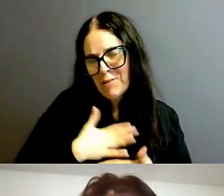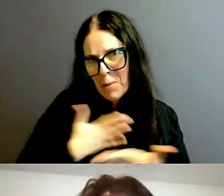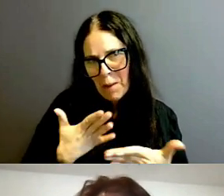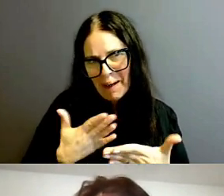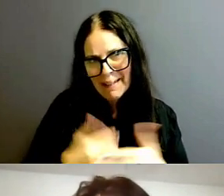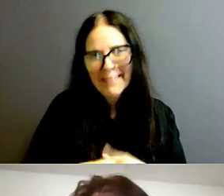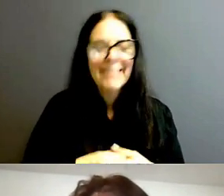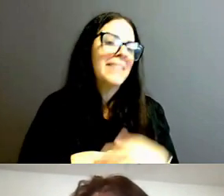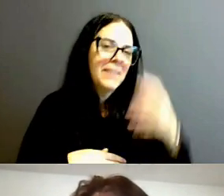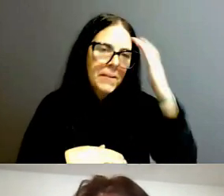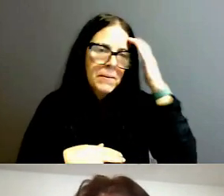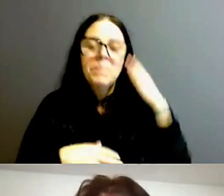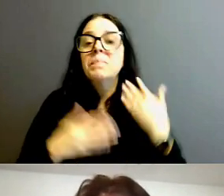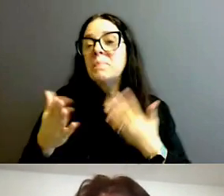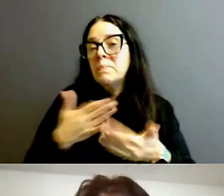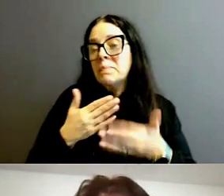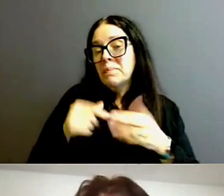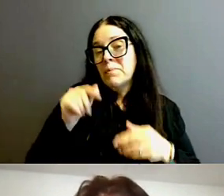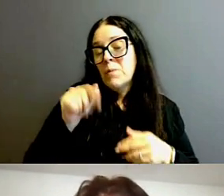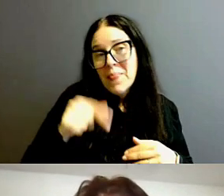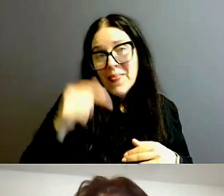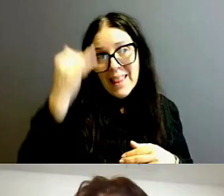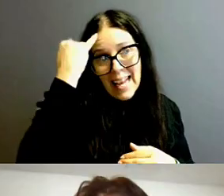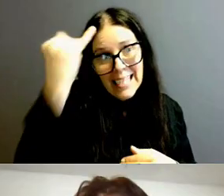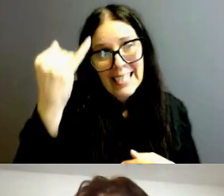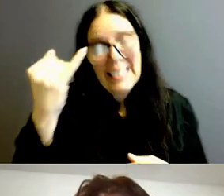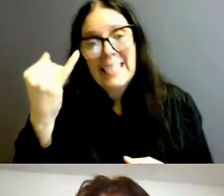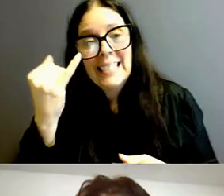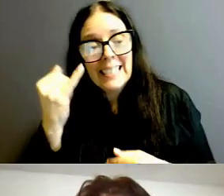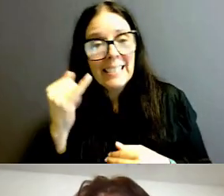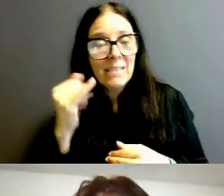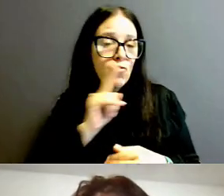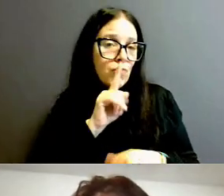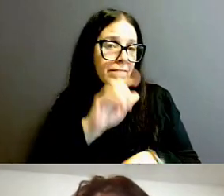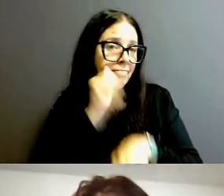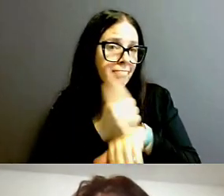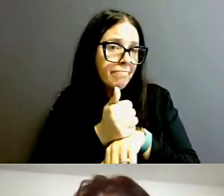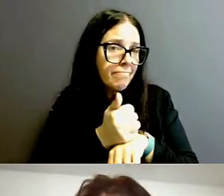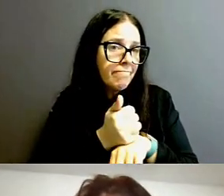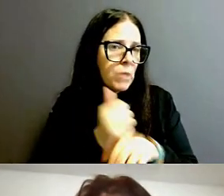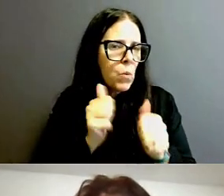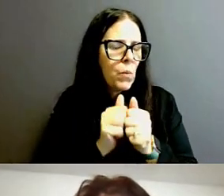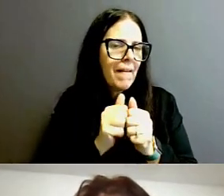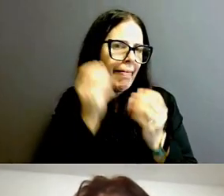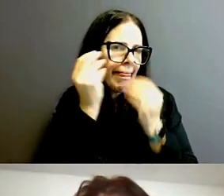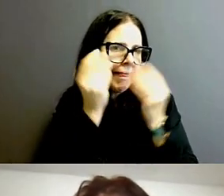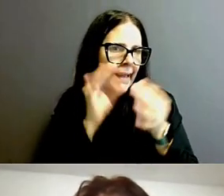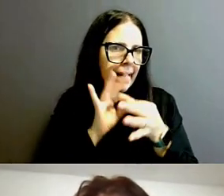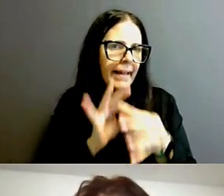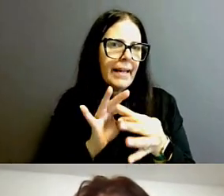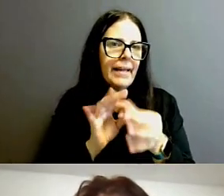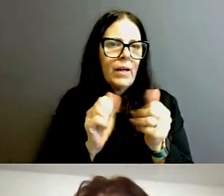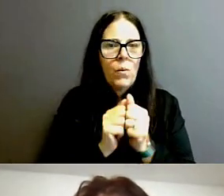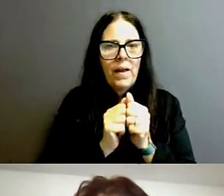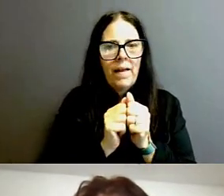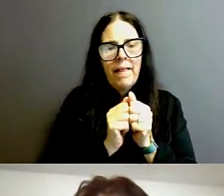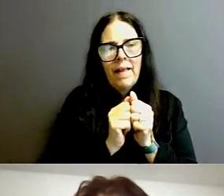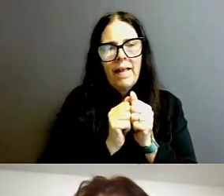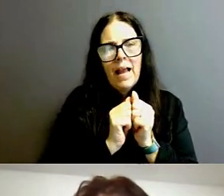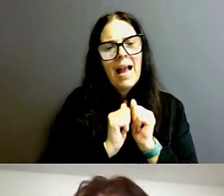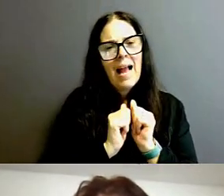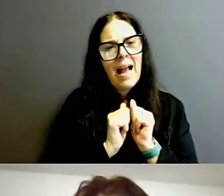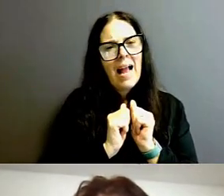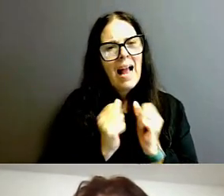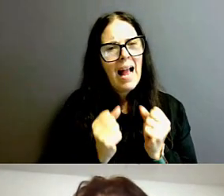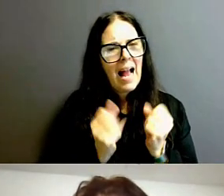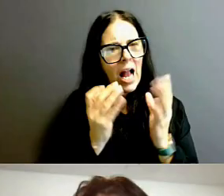So this idea actually was started with some thinking around how